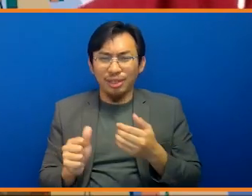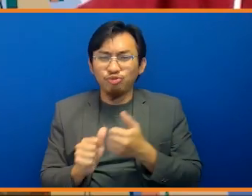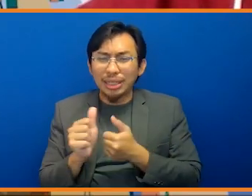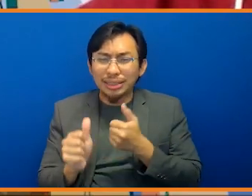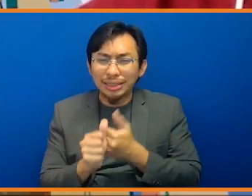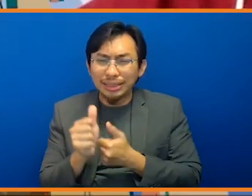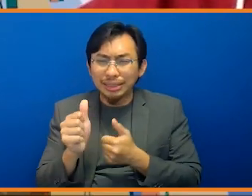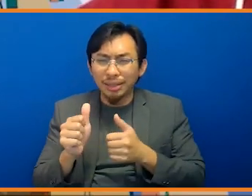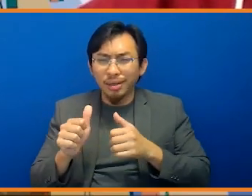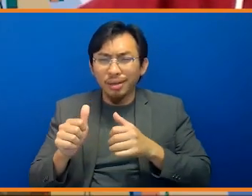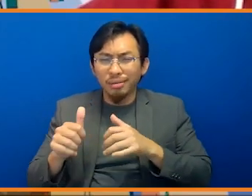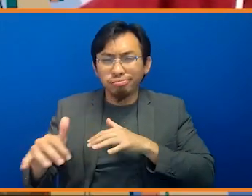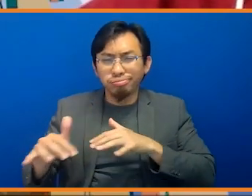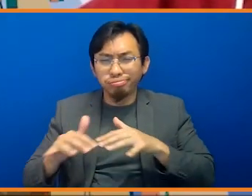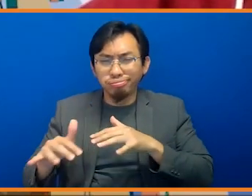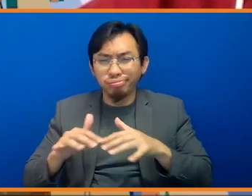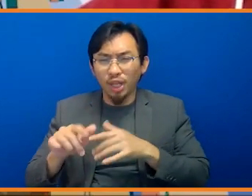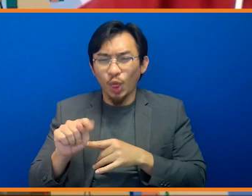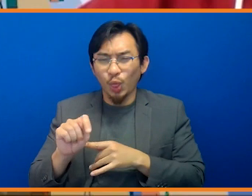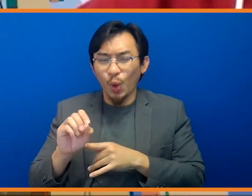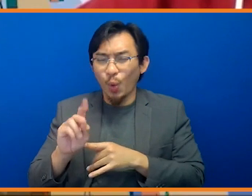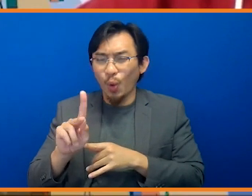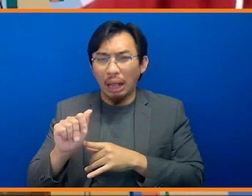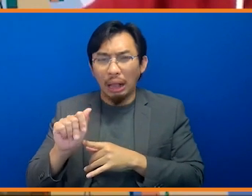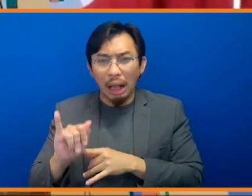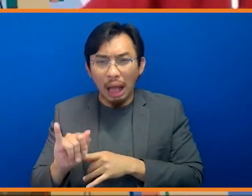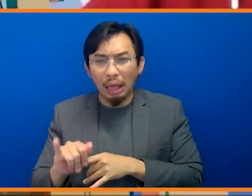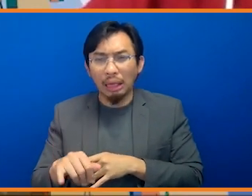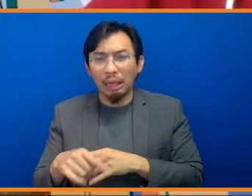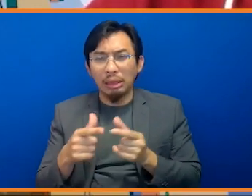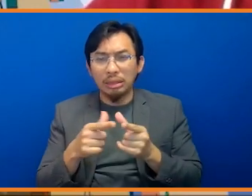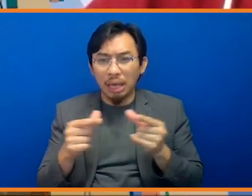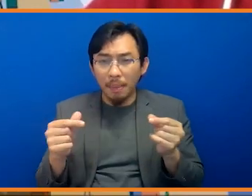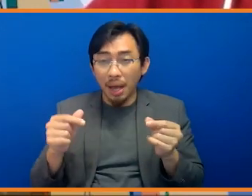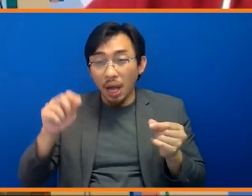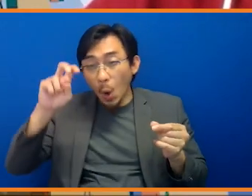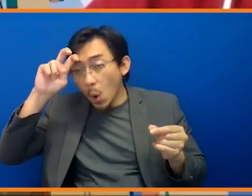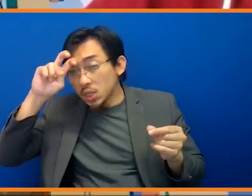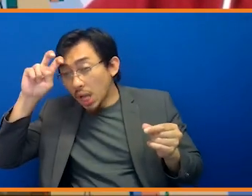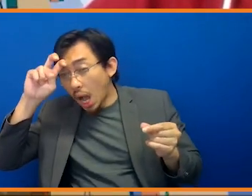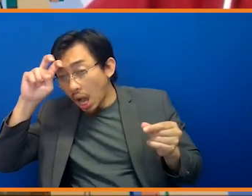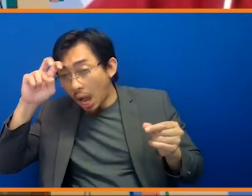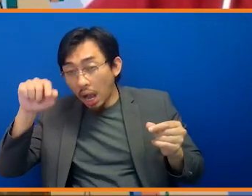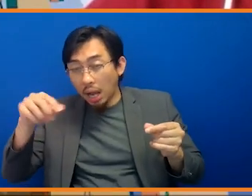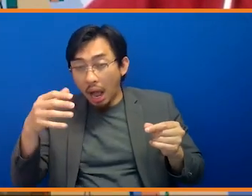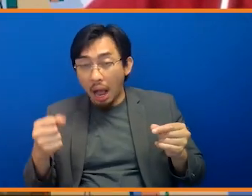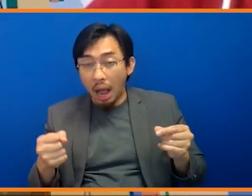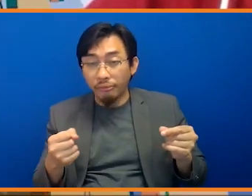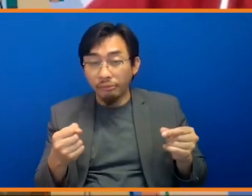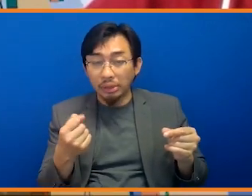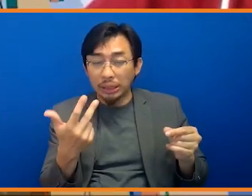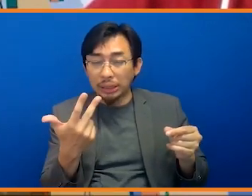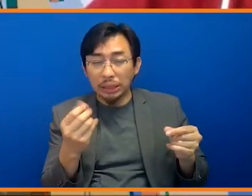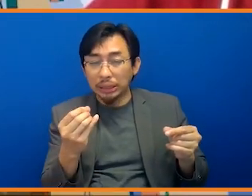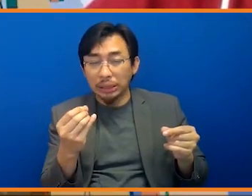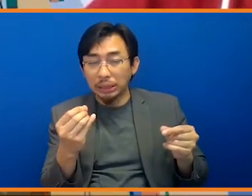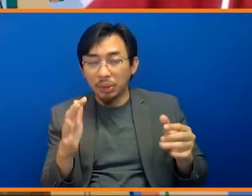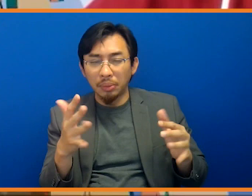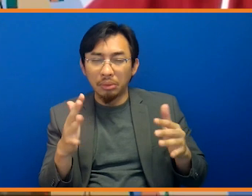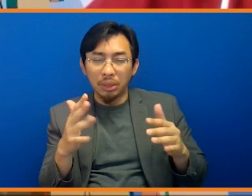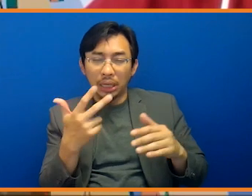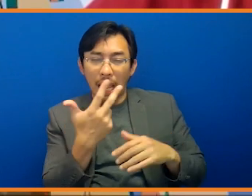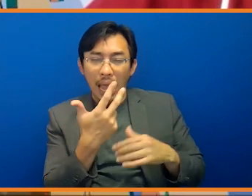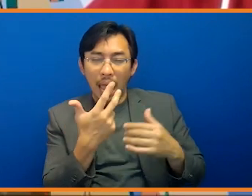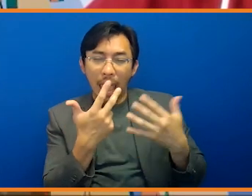for the earthquake. In the Tokai area, is between Japan and Osaka, has a 30% of the more